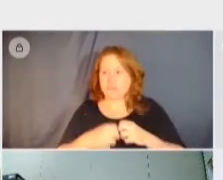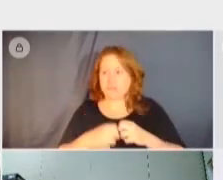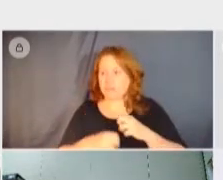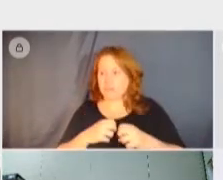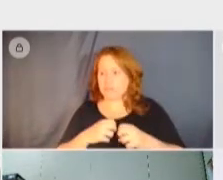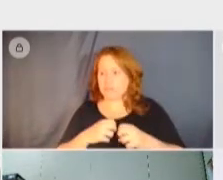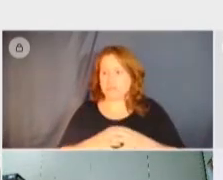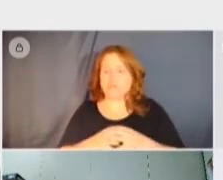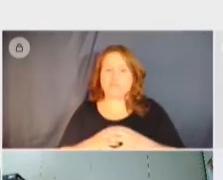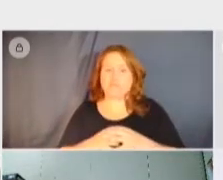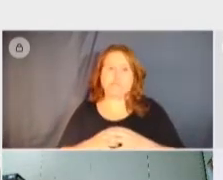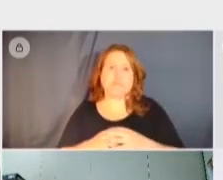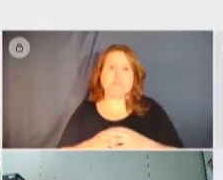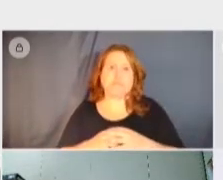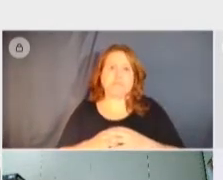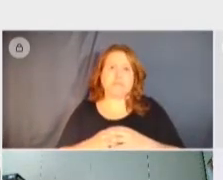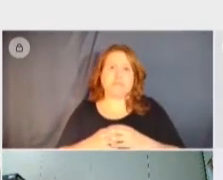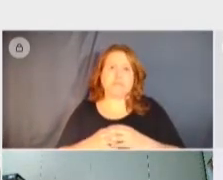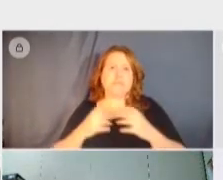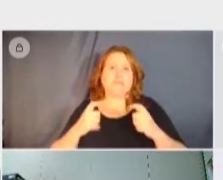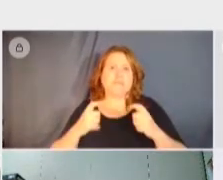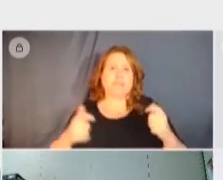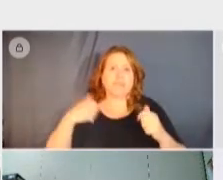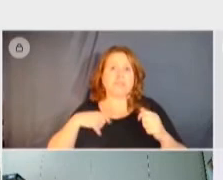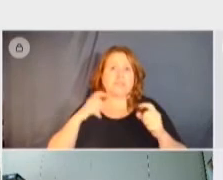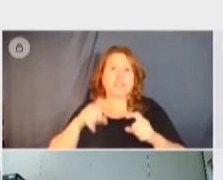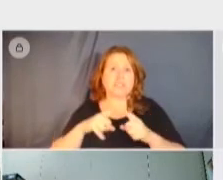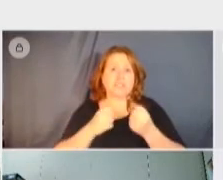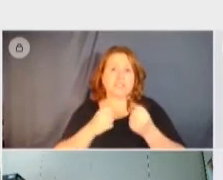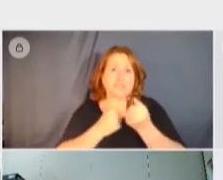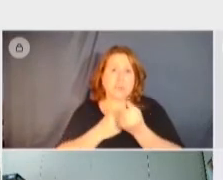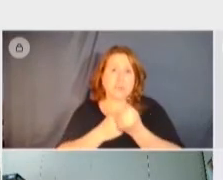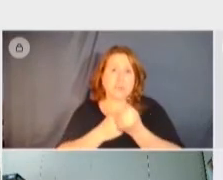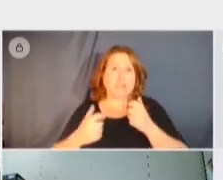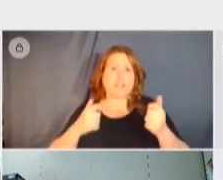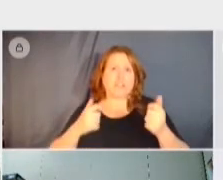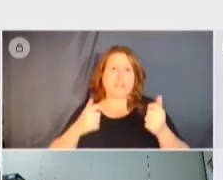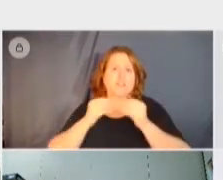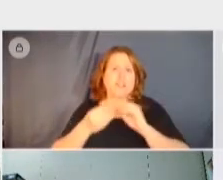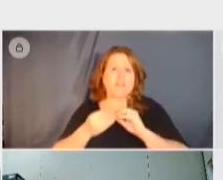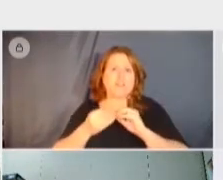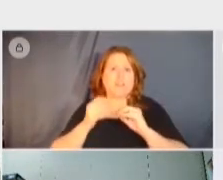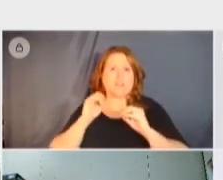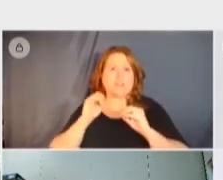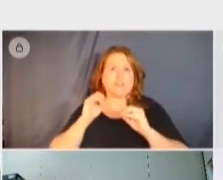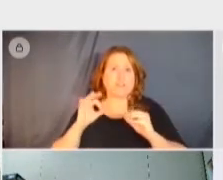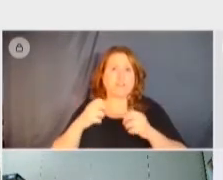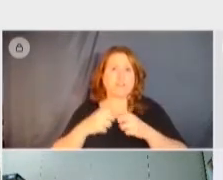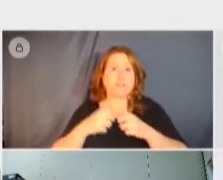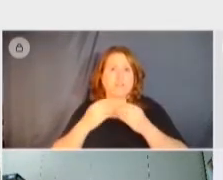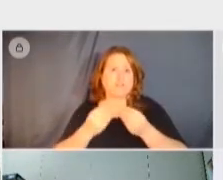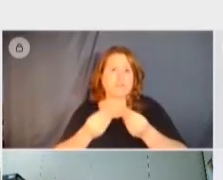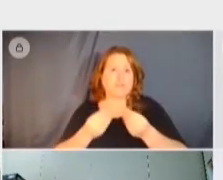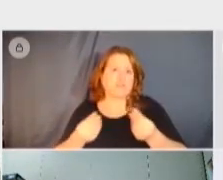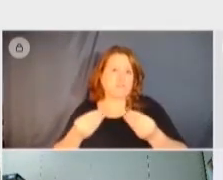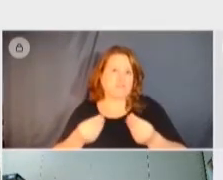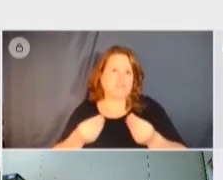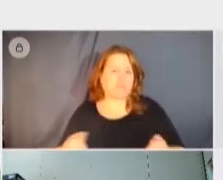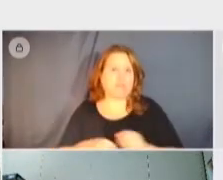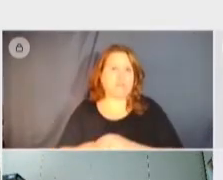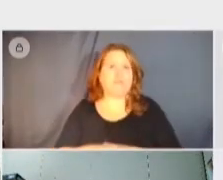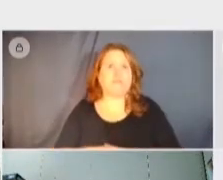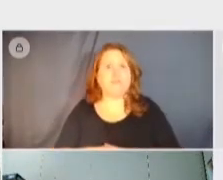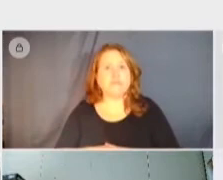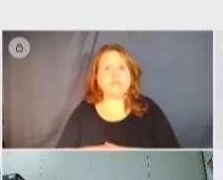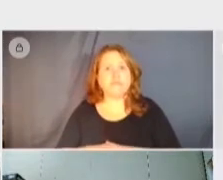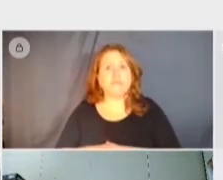bigger support number. So we were able to work with our testing partners to figure out what hardware configuration changes were necessary so